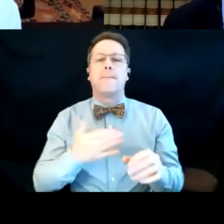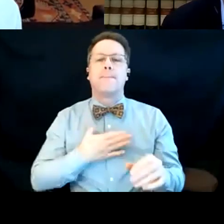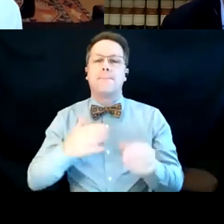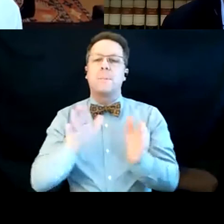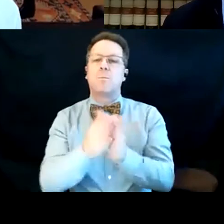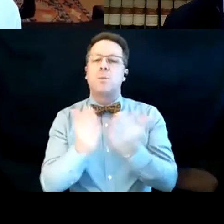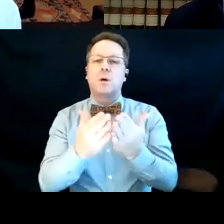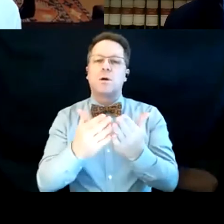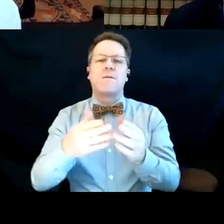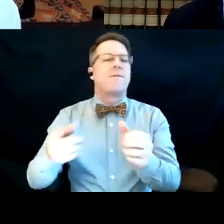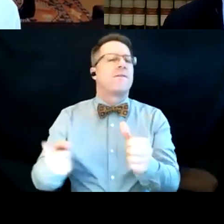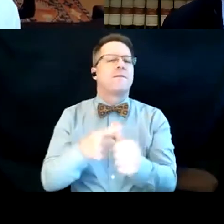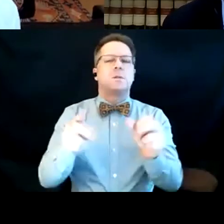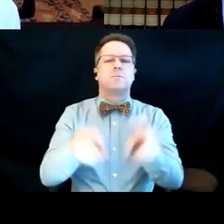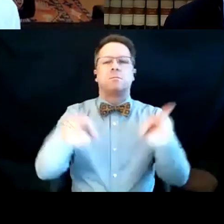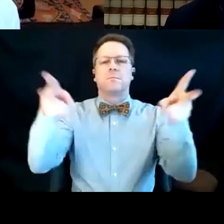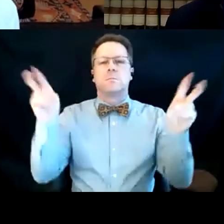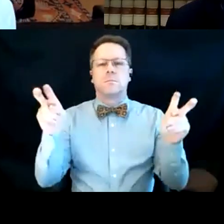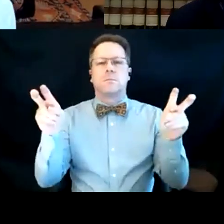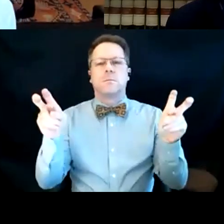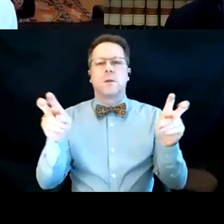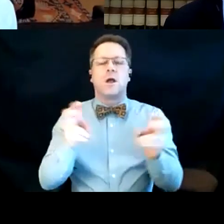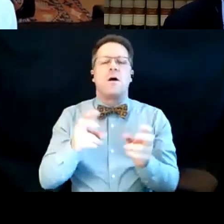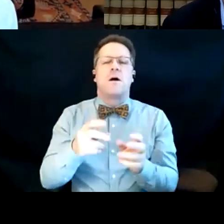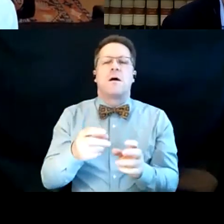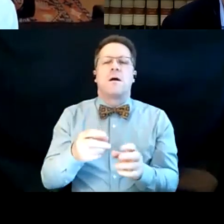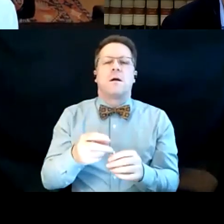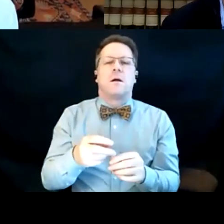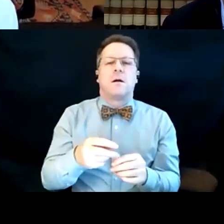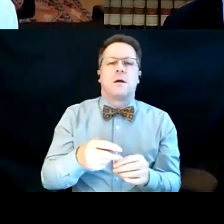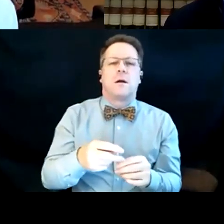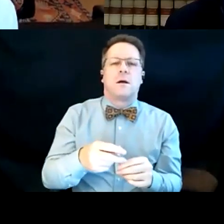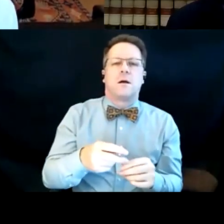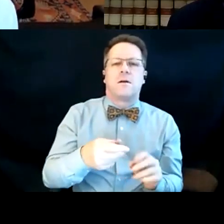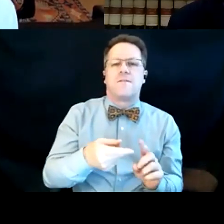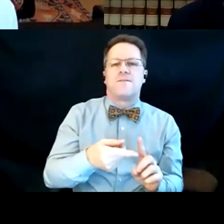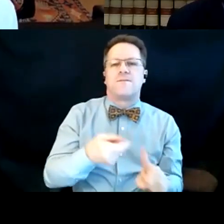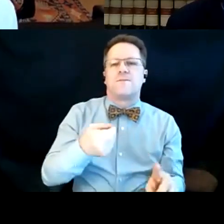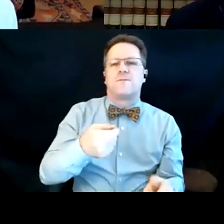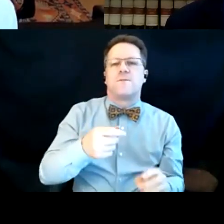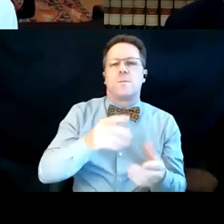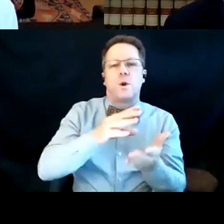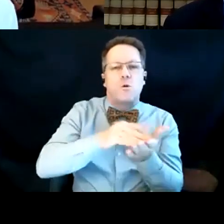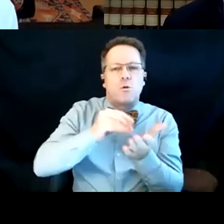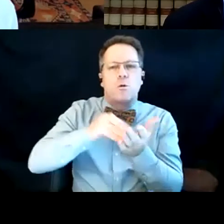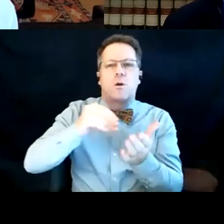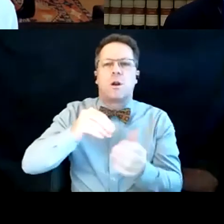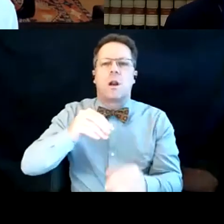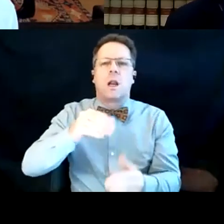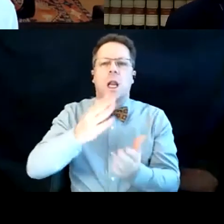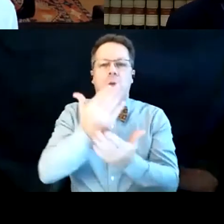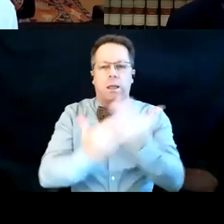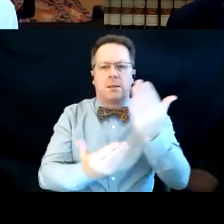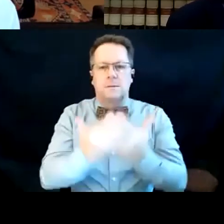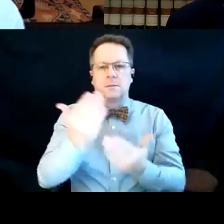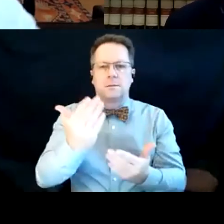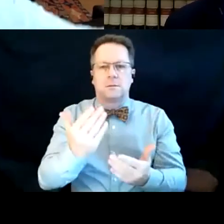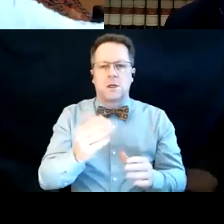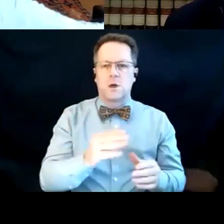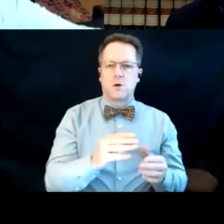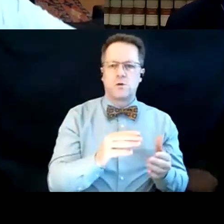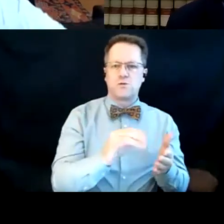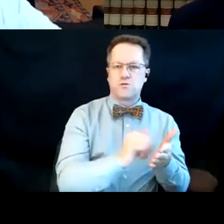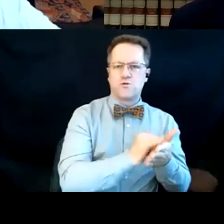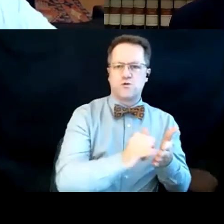is from Learned Hand, a judge on the Second Circuit in New York in the 40s